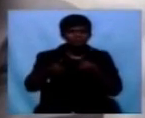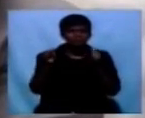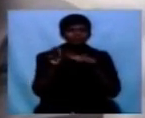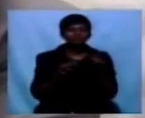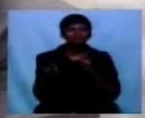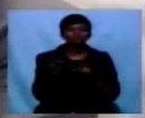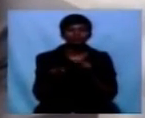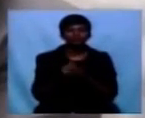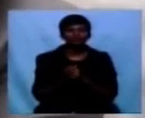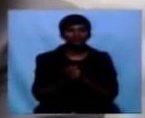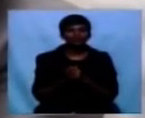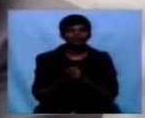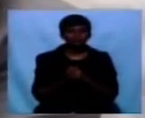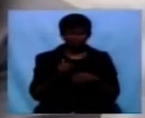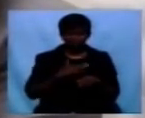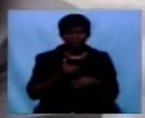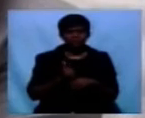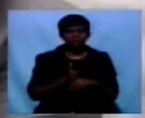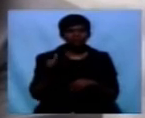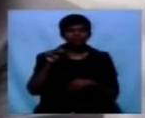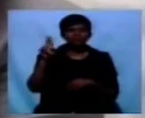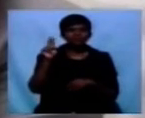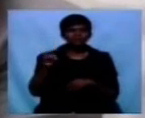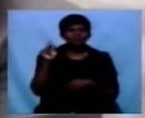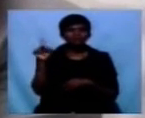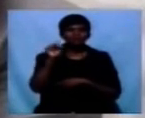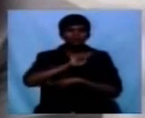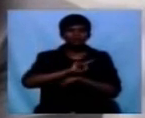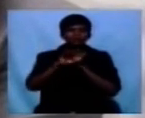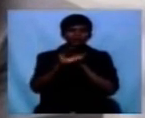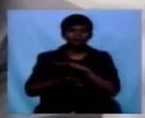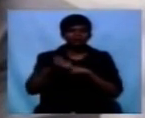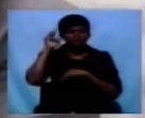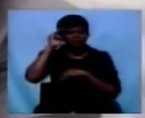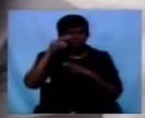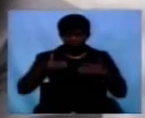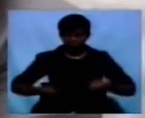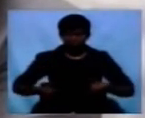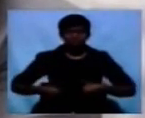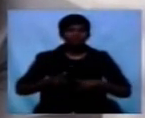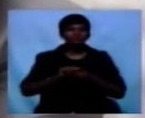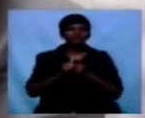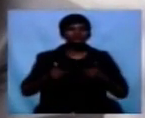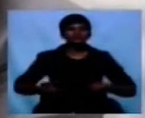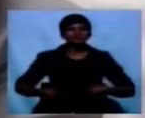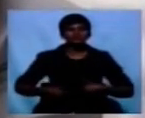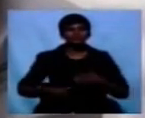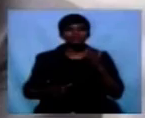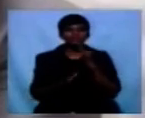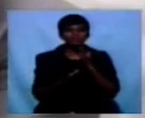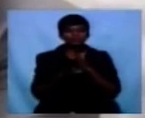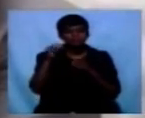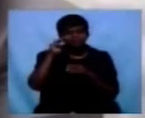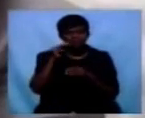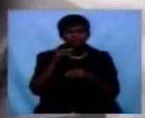people. I was in the United Nations one day when I was under the Minister of Youth and Sports as Deputy Minister in New